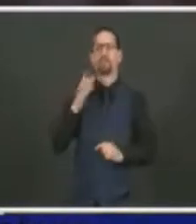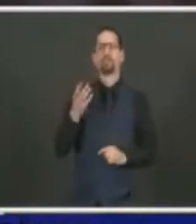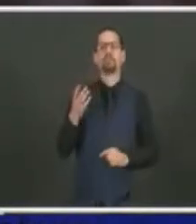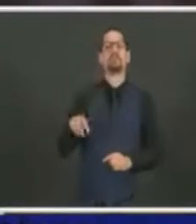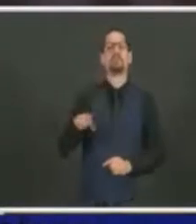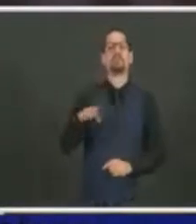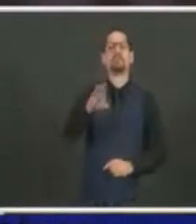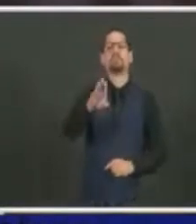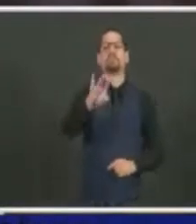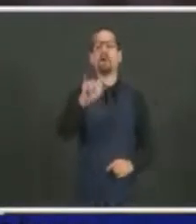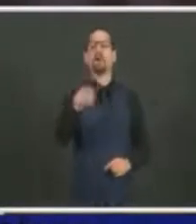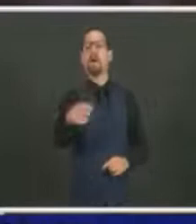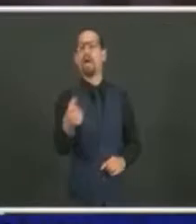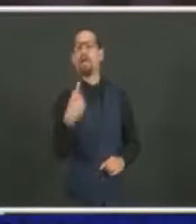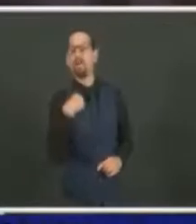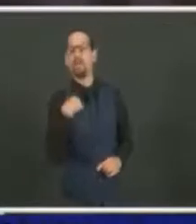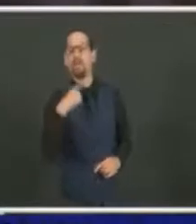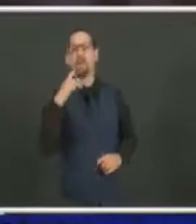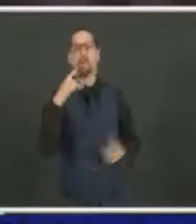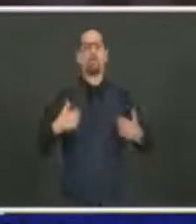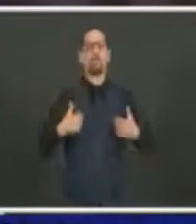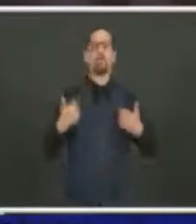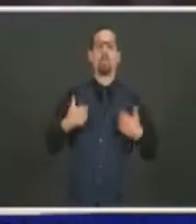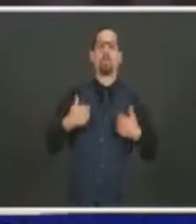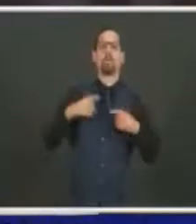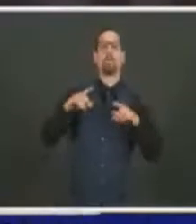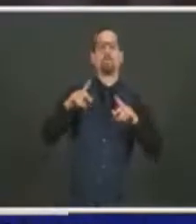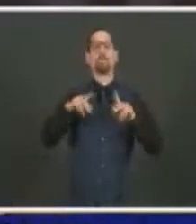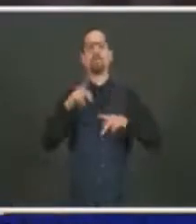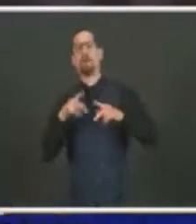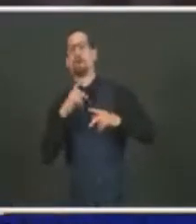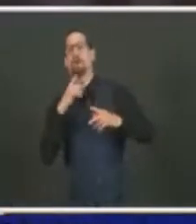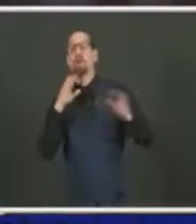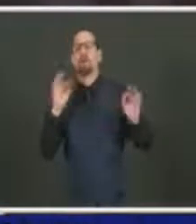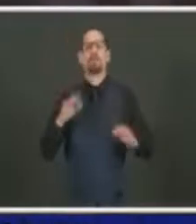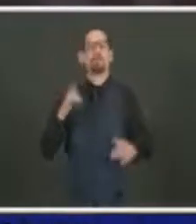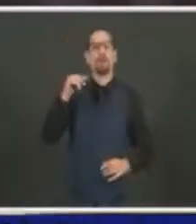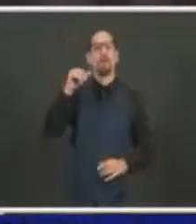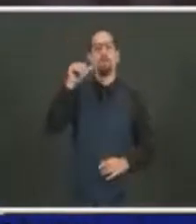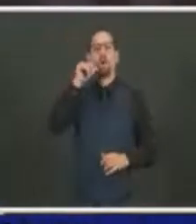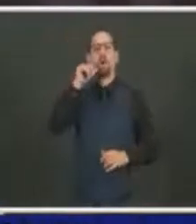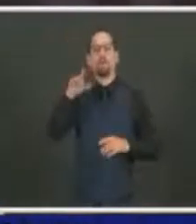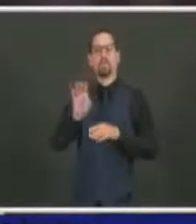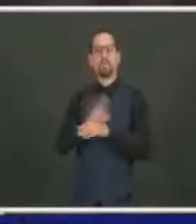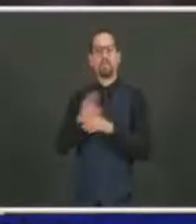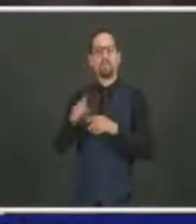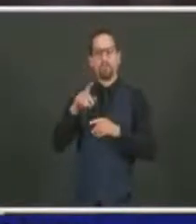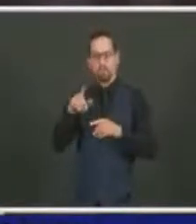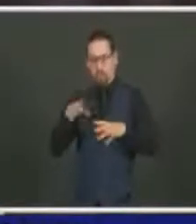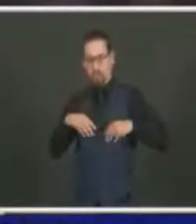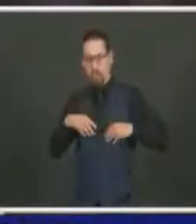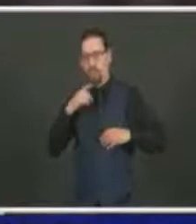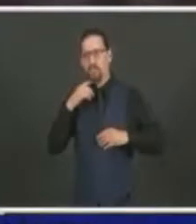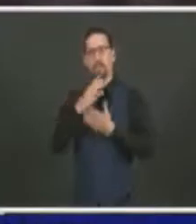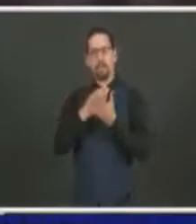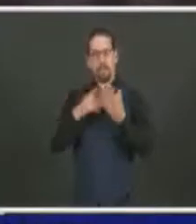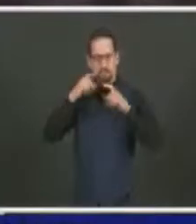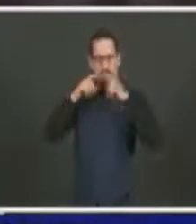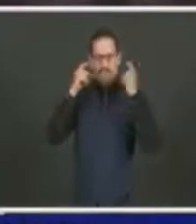get belligerent when you ask them, oh, could you please put your mask on? Could you please separate in a crowd? Do